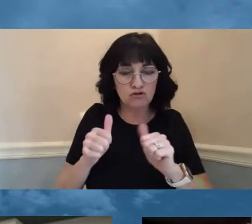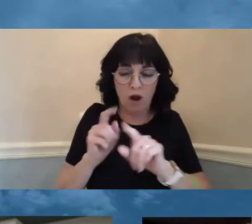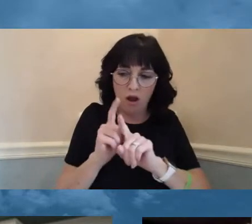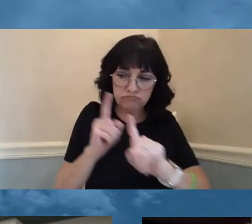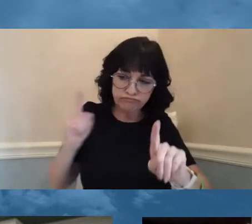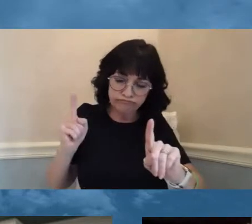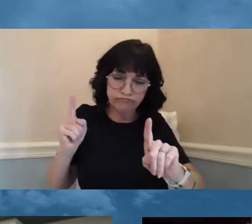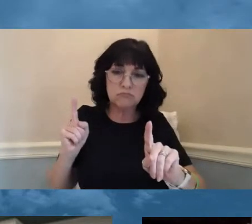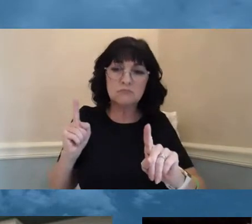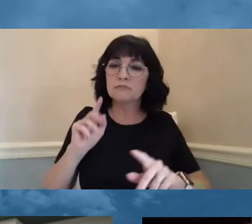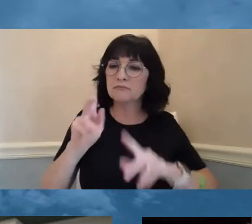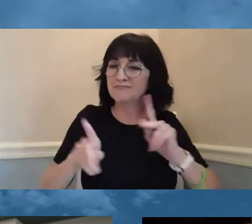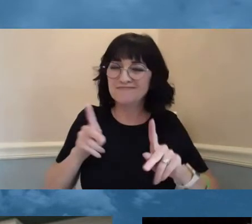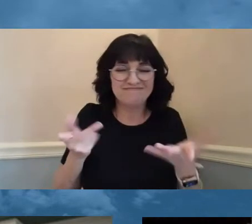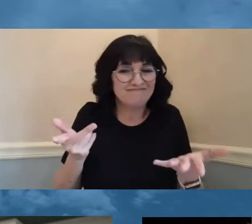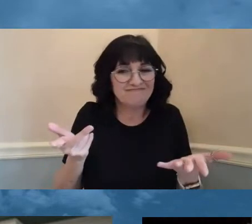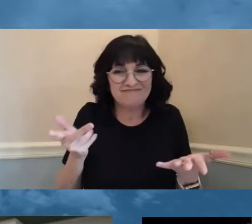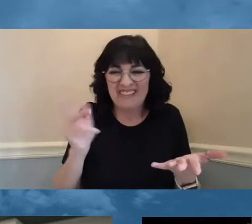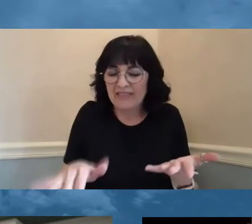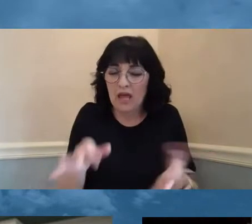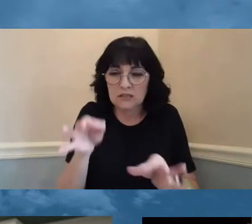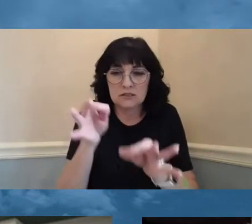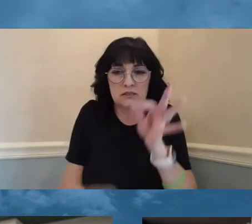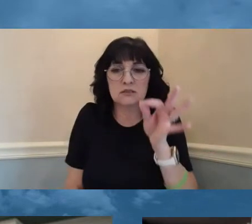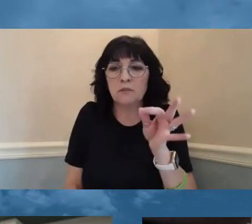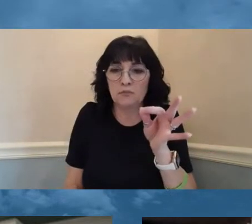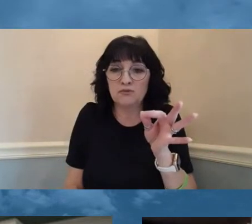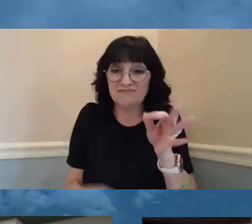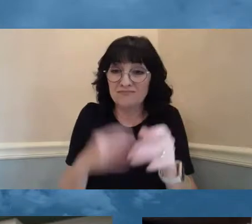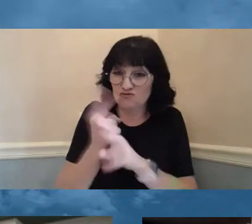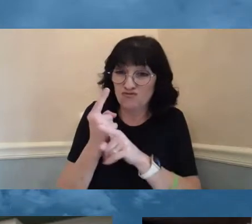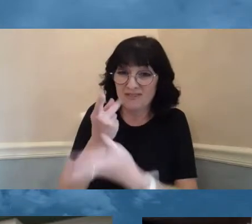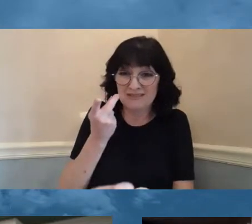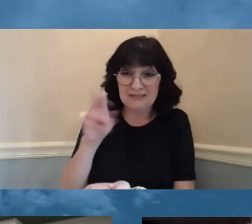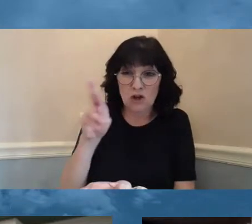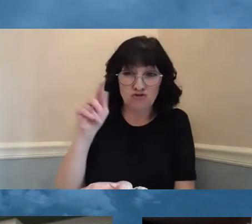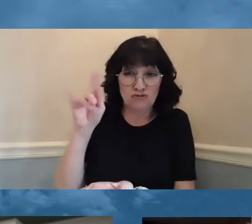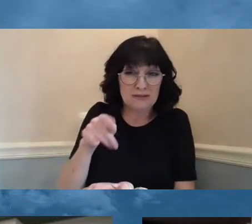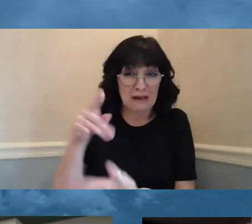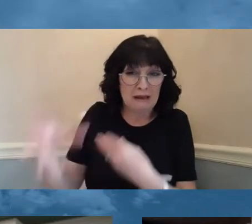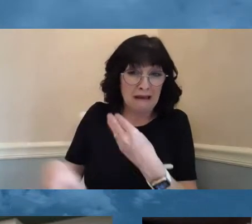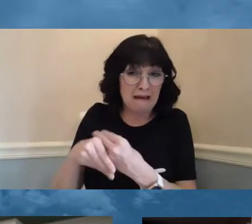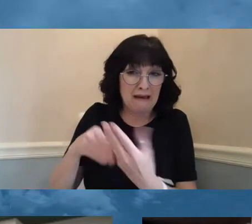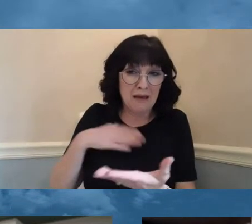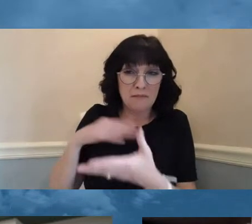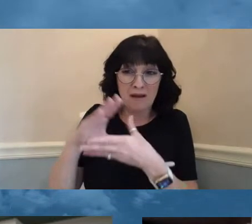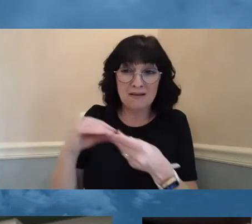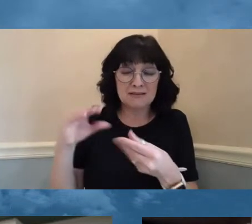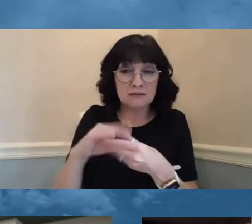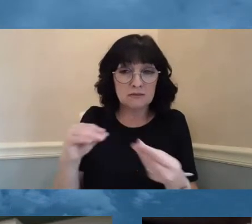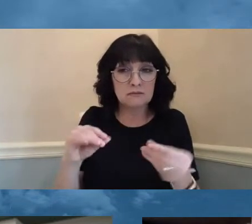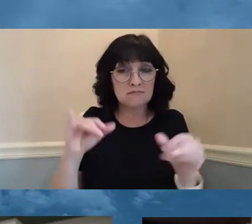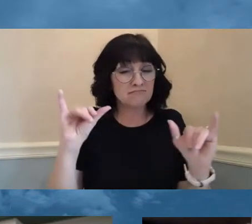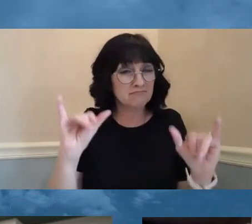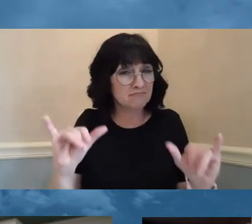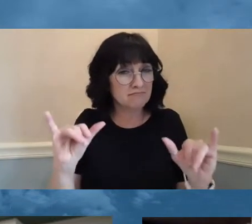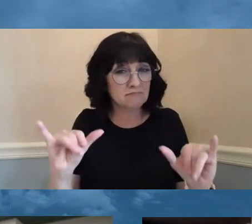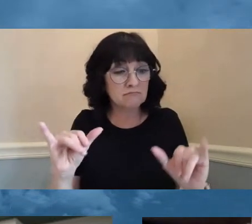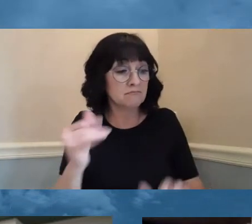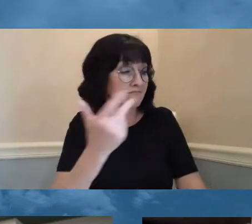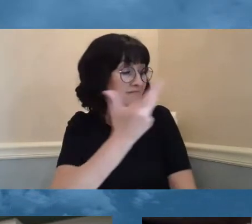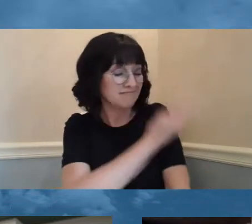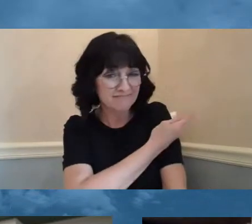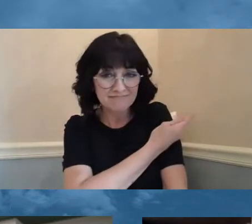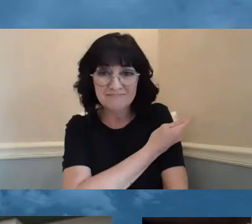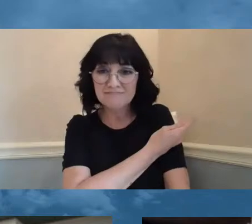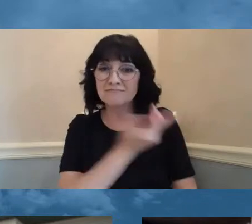at this juncture. Get vaccinated, get vaccinated, get vaccinated. Still get tested when you travel, in particular, when